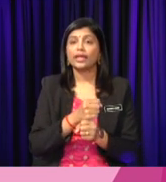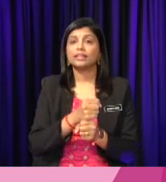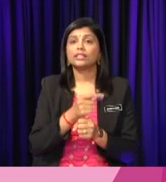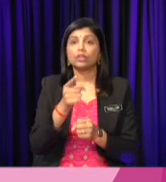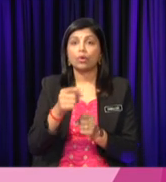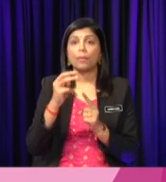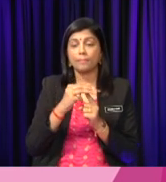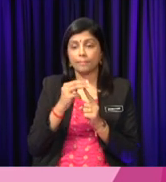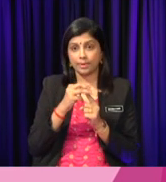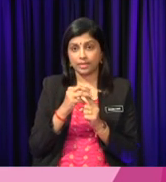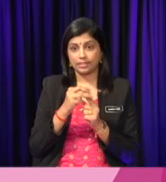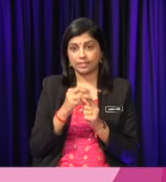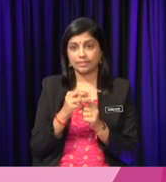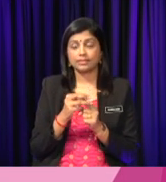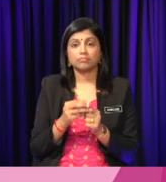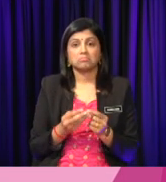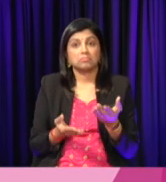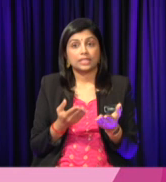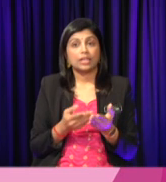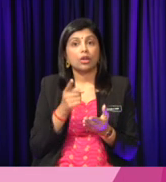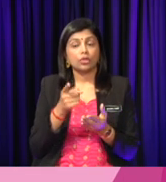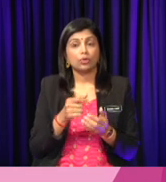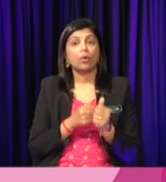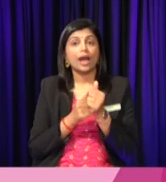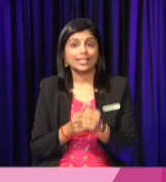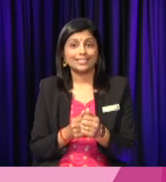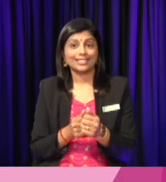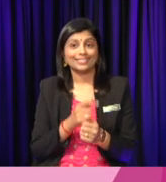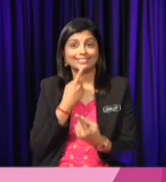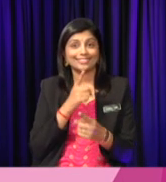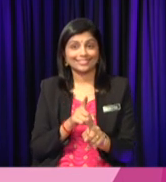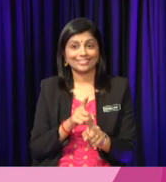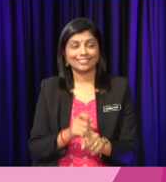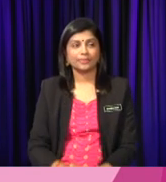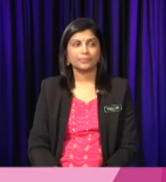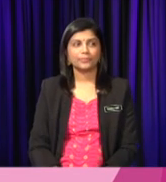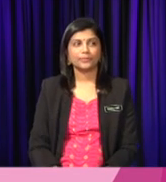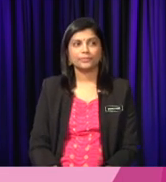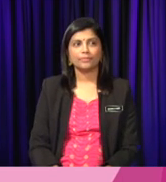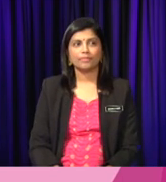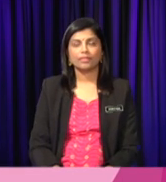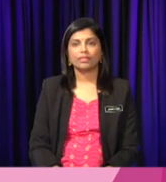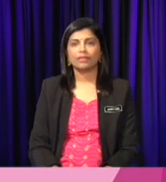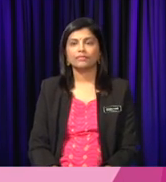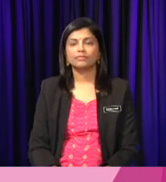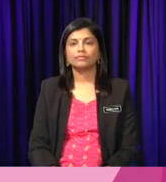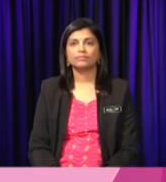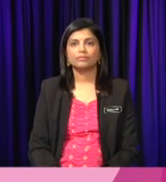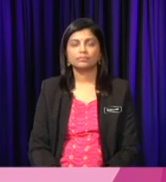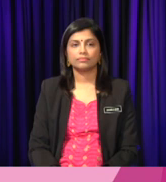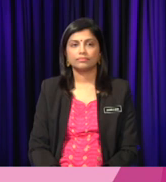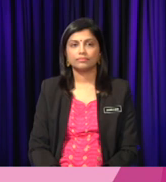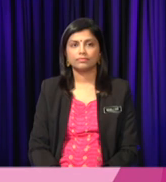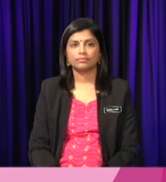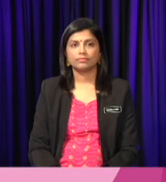explain more about the structure in detail as we go into each part, but for now, I would like to get some of my pupils to